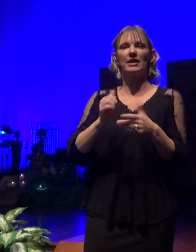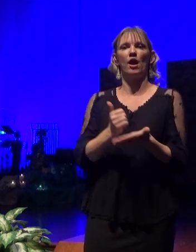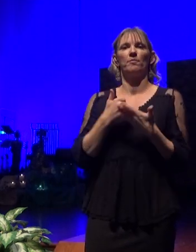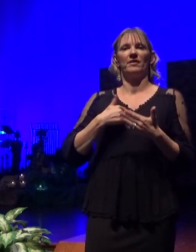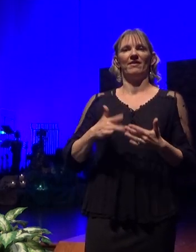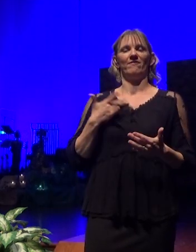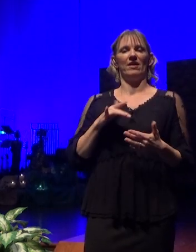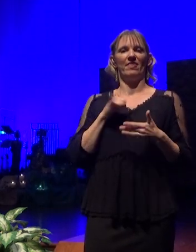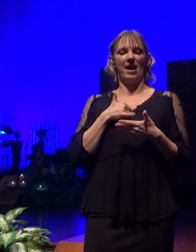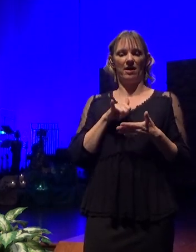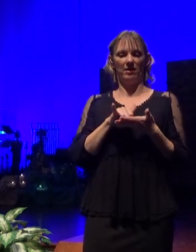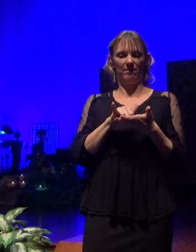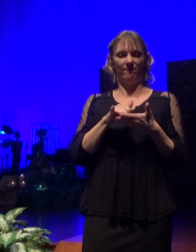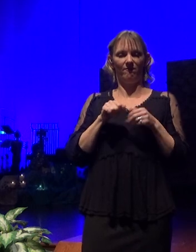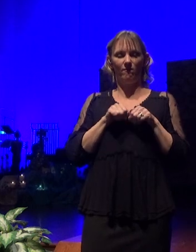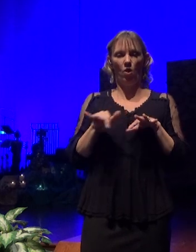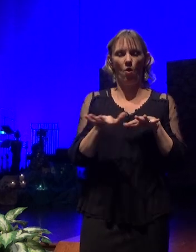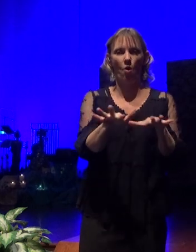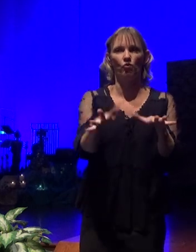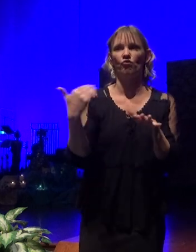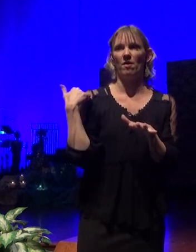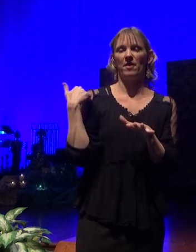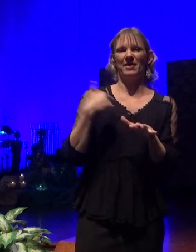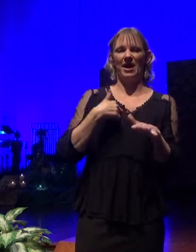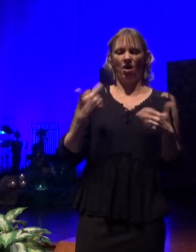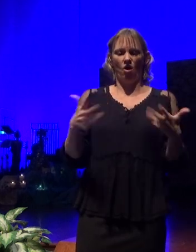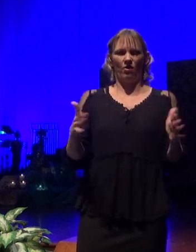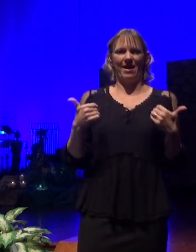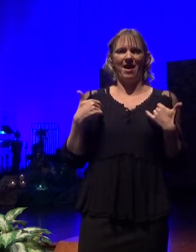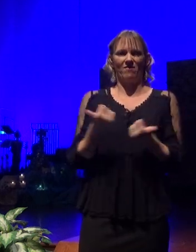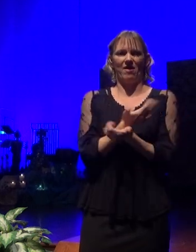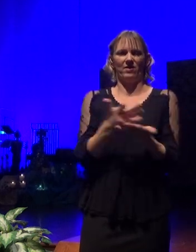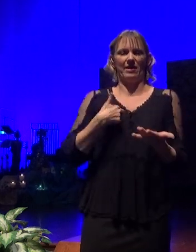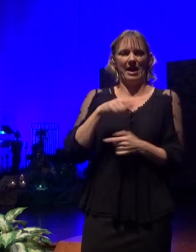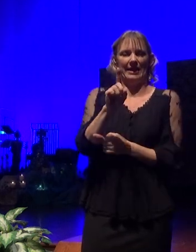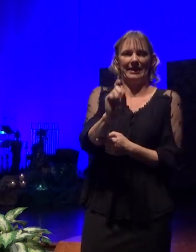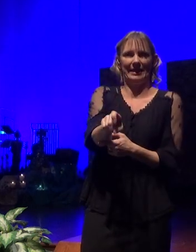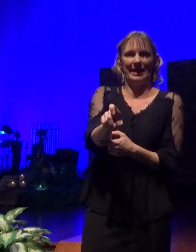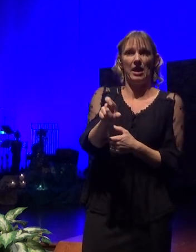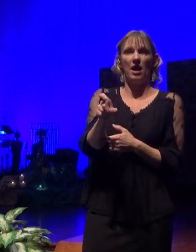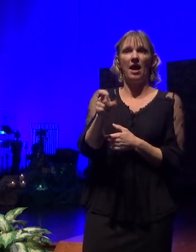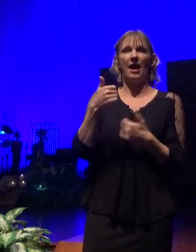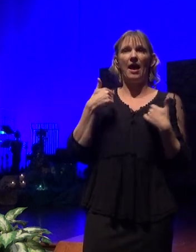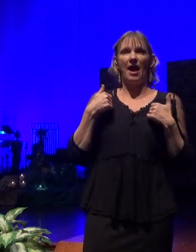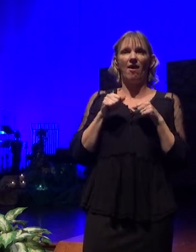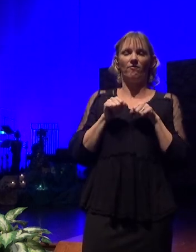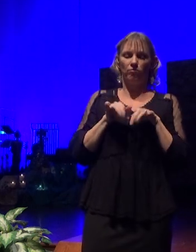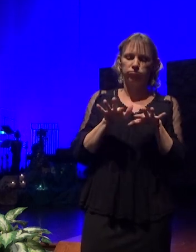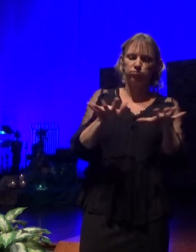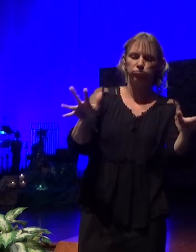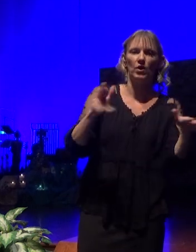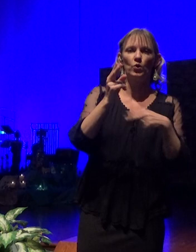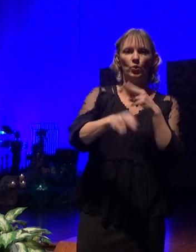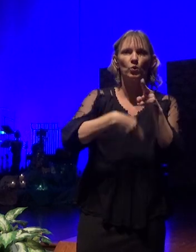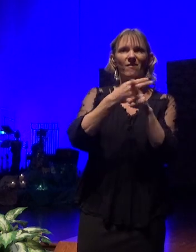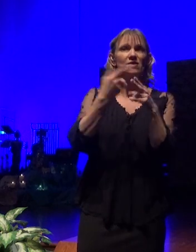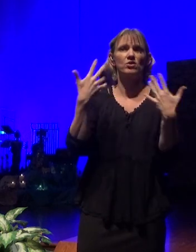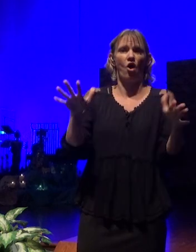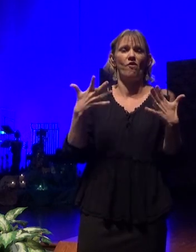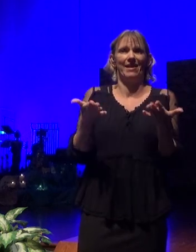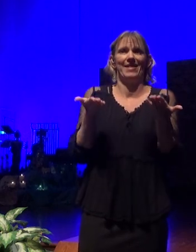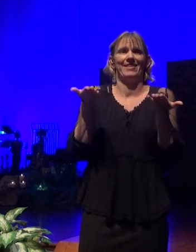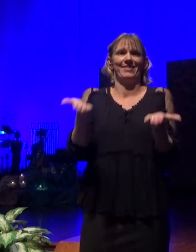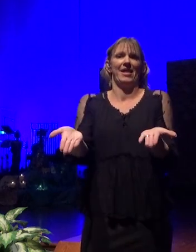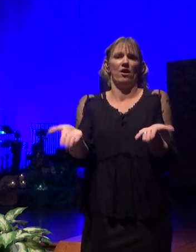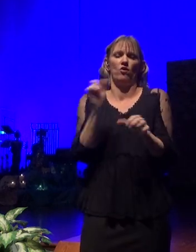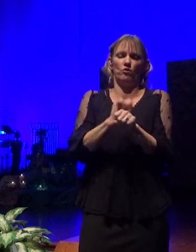by reminding me that I already have everything I need. There's an abundant flow in this universe that already exists, that's working